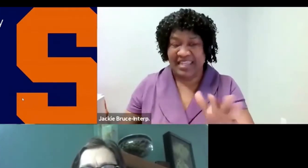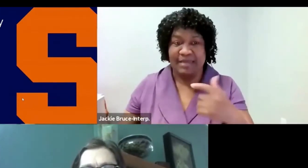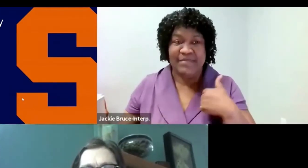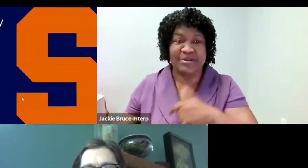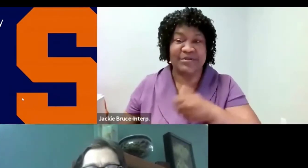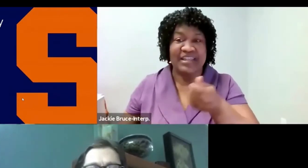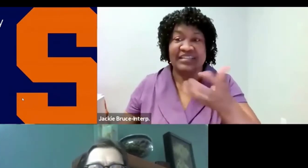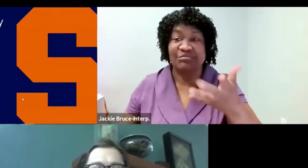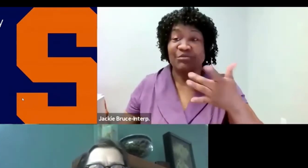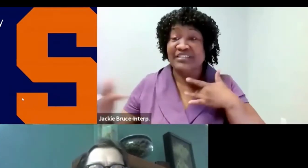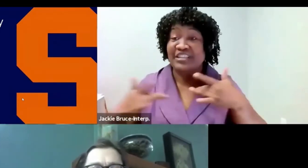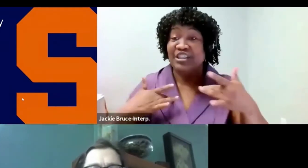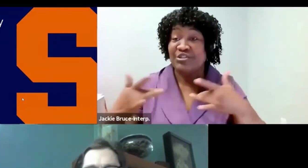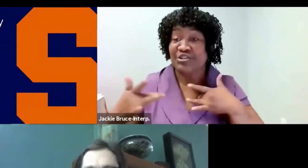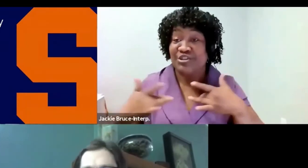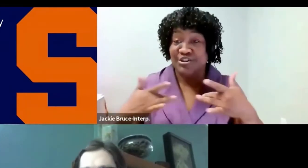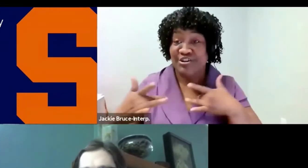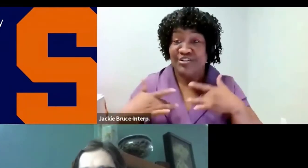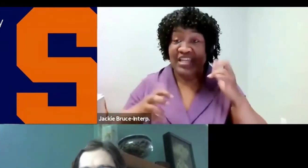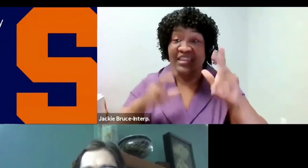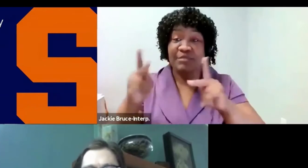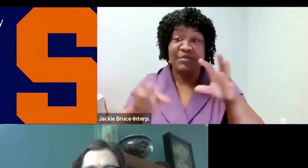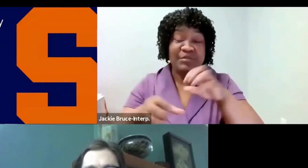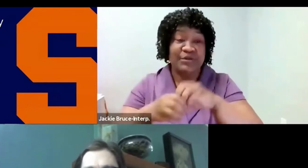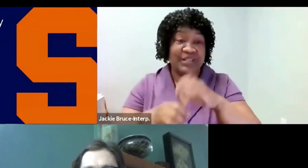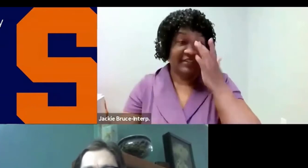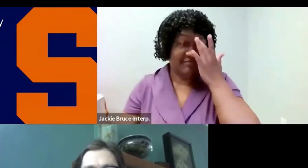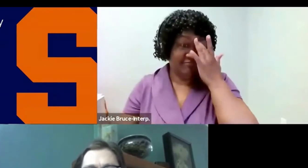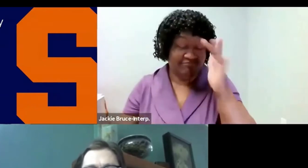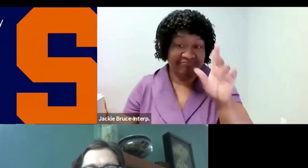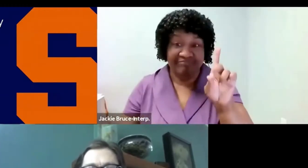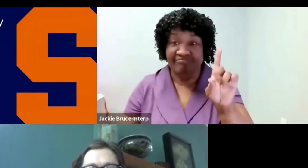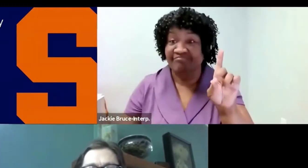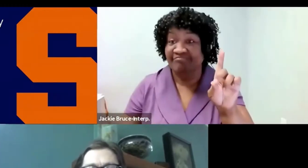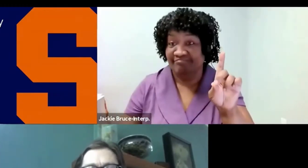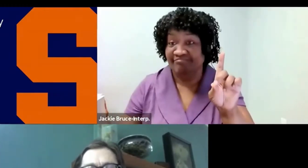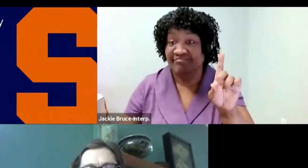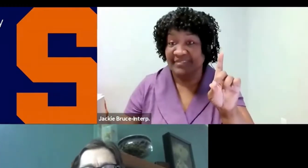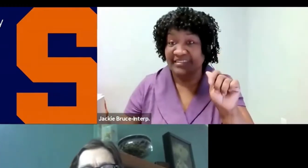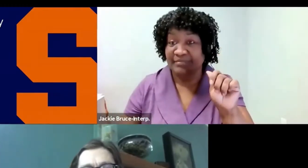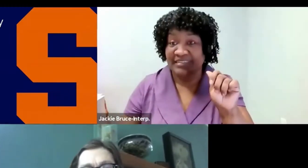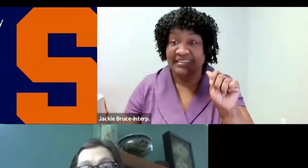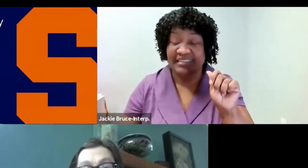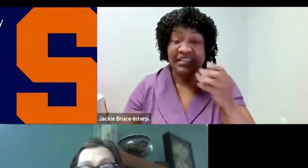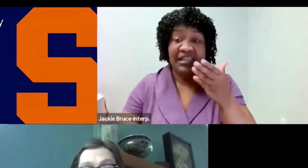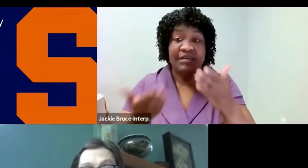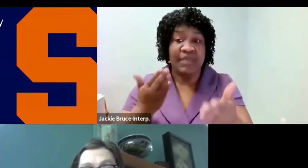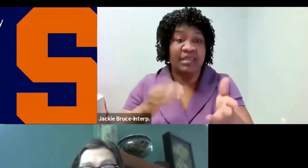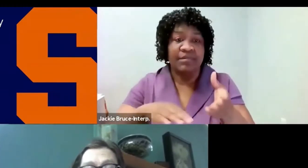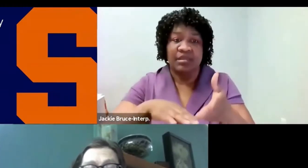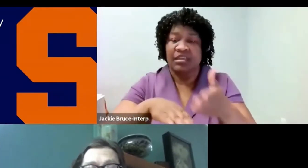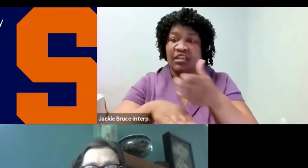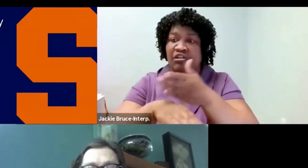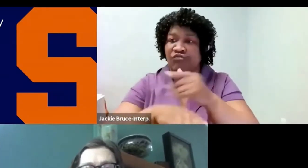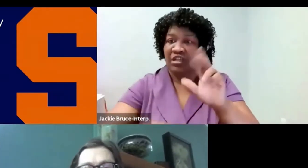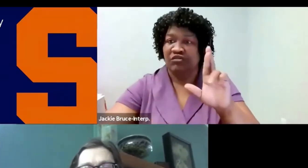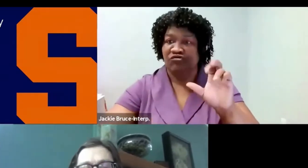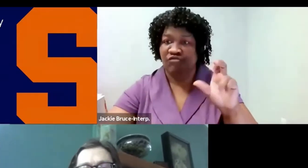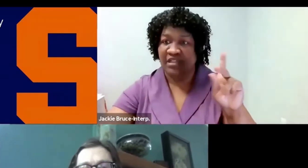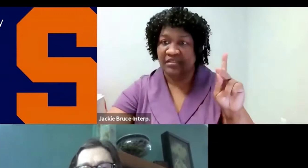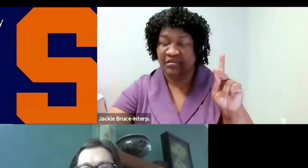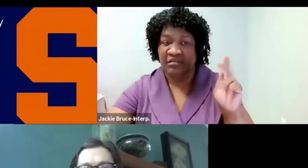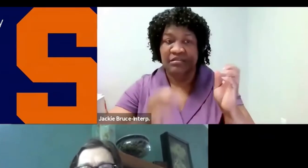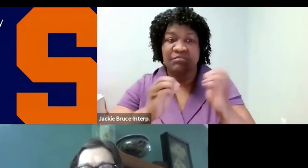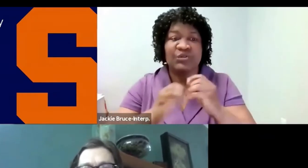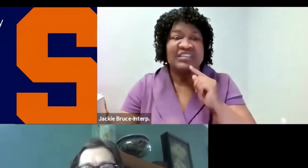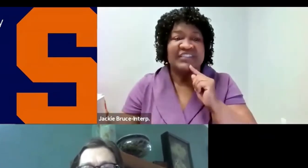expressed a concern that people with intellectual and developmental disability may be at increased risk of more